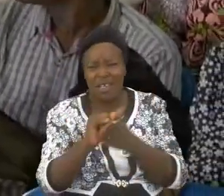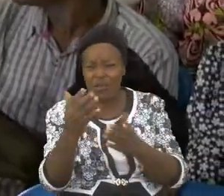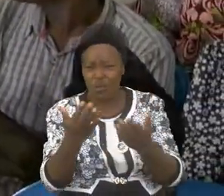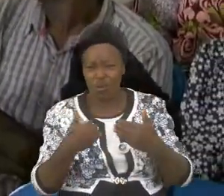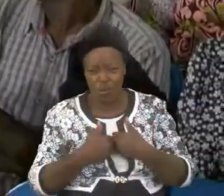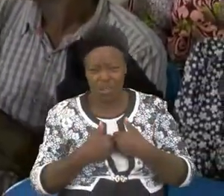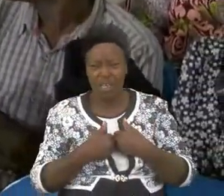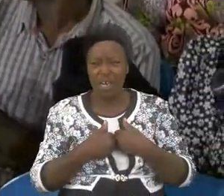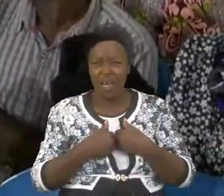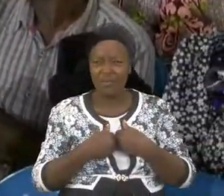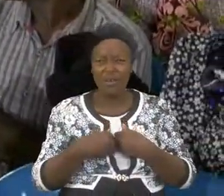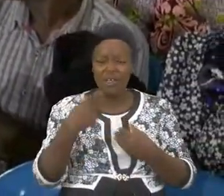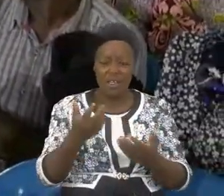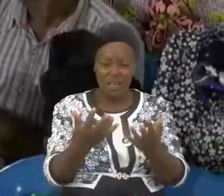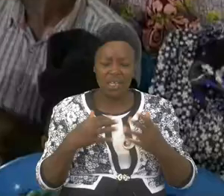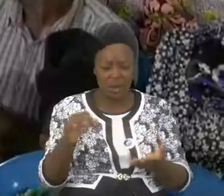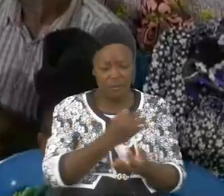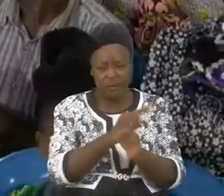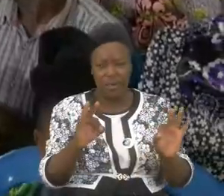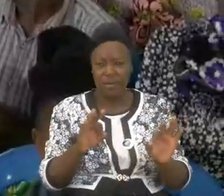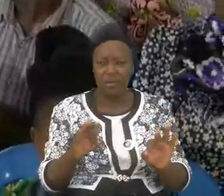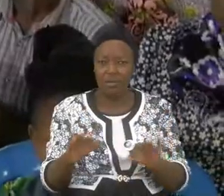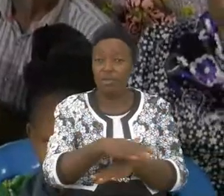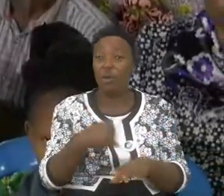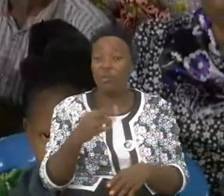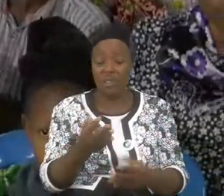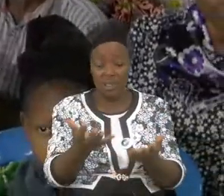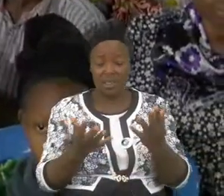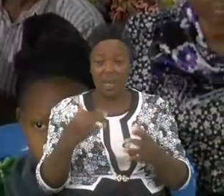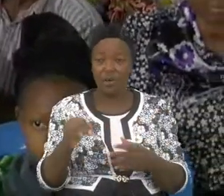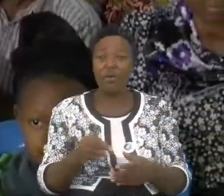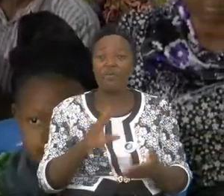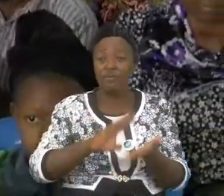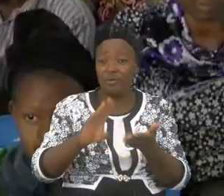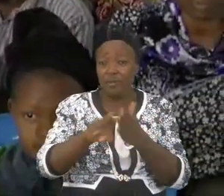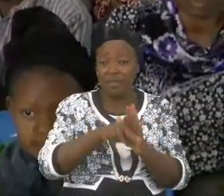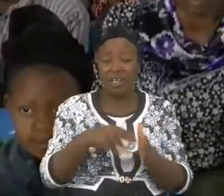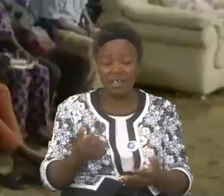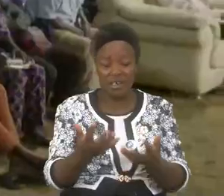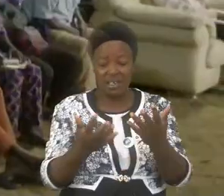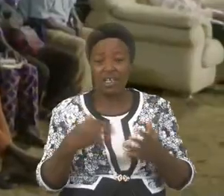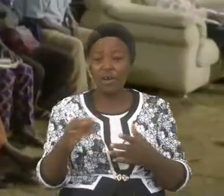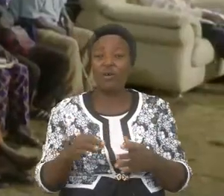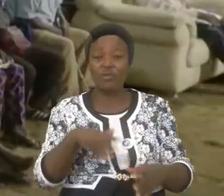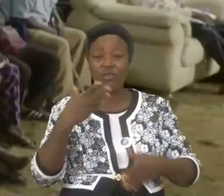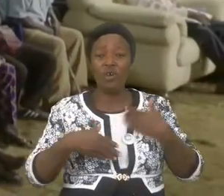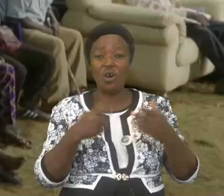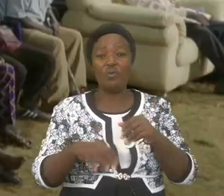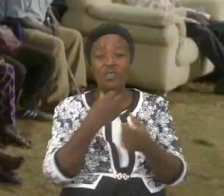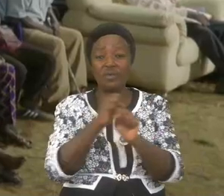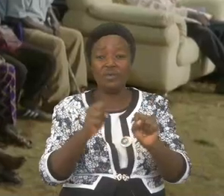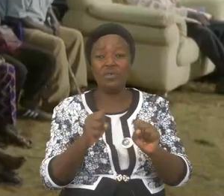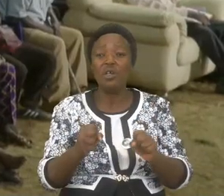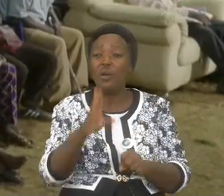of the joy of salvation taking root in your life, he will fulfill the desire of